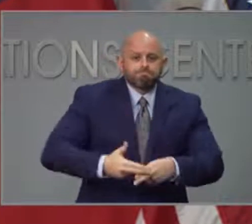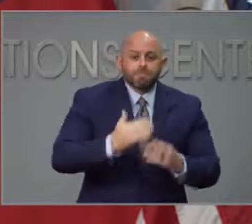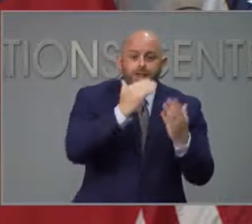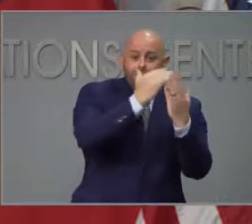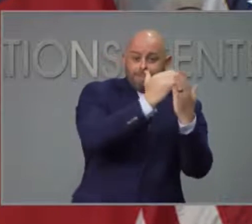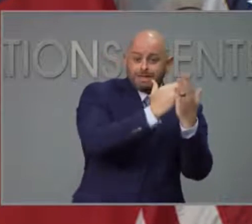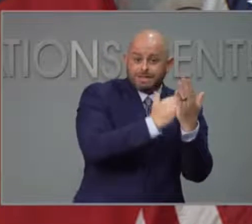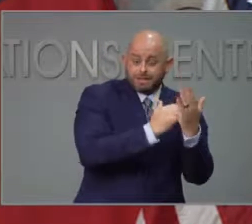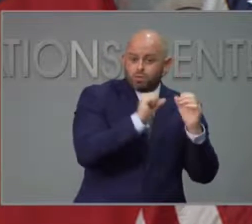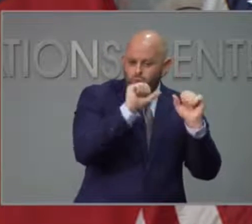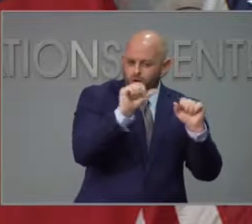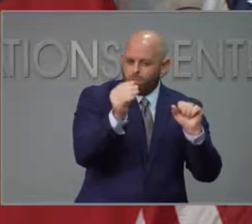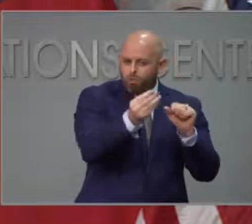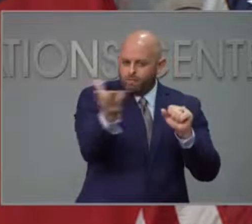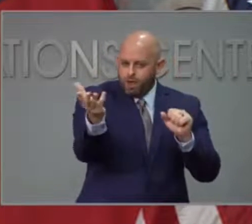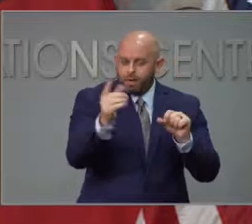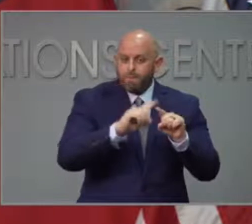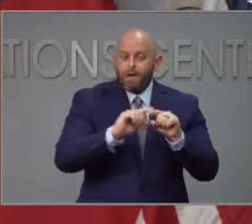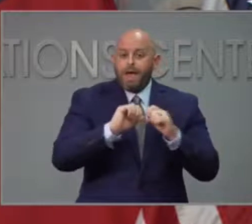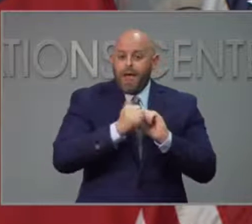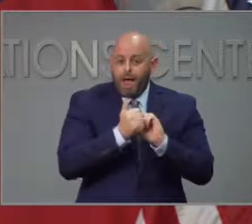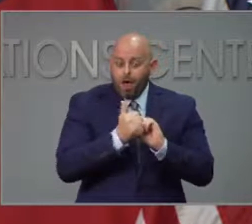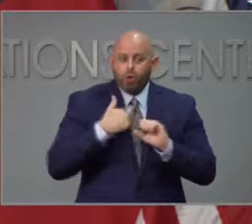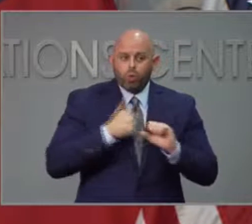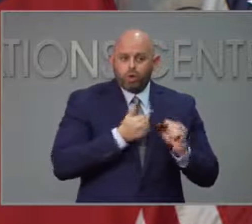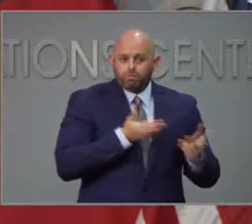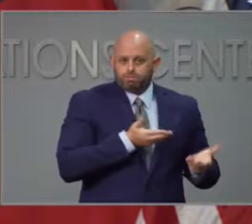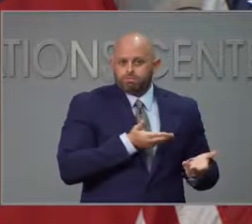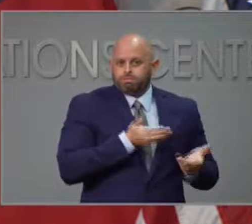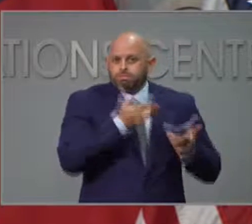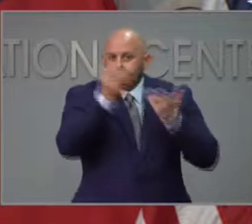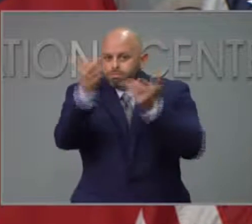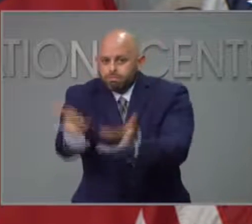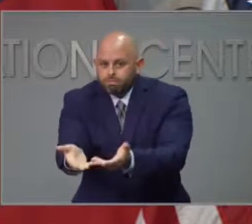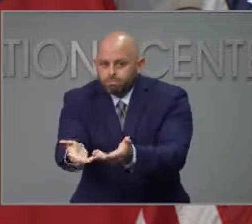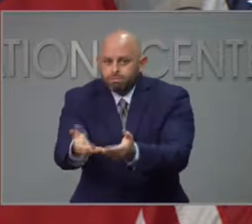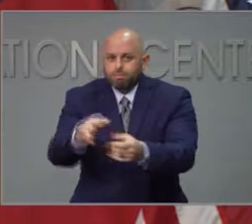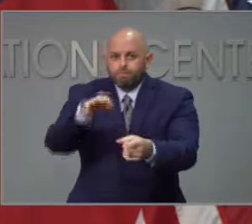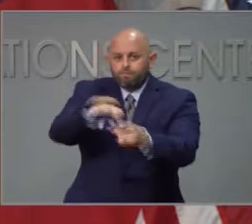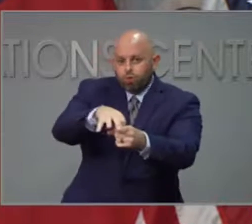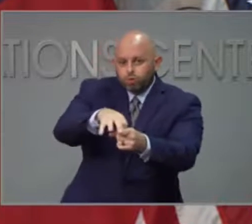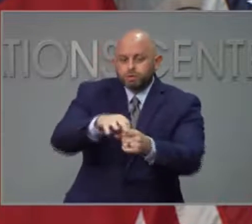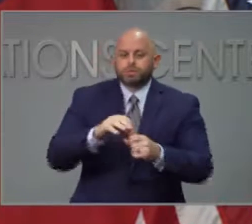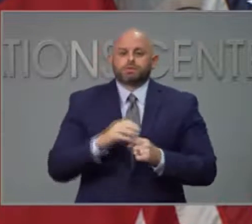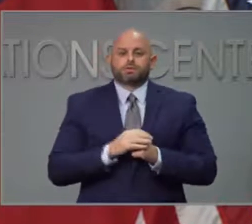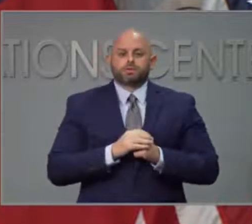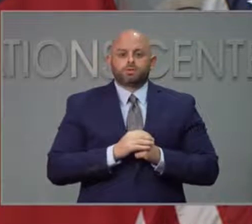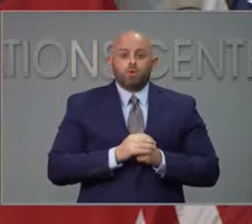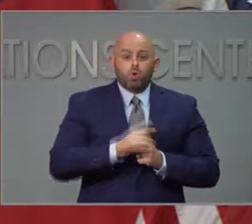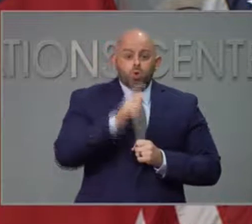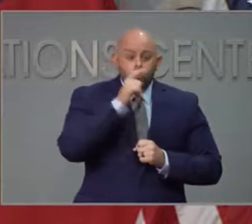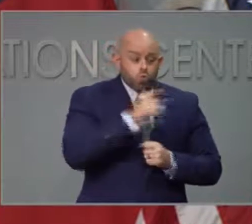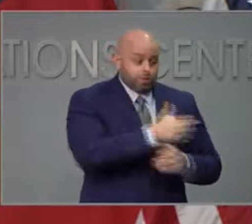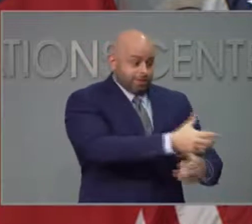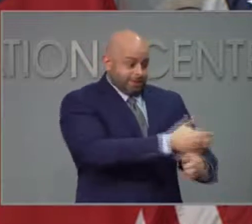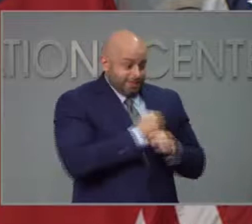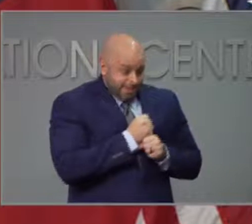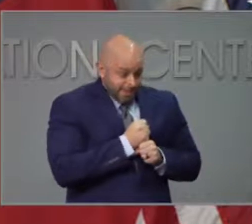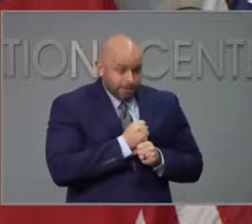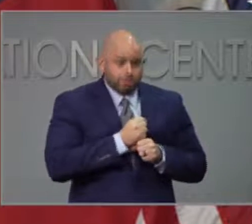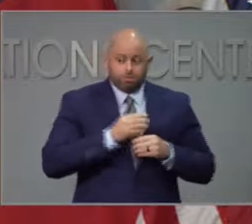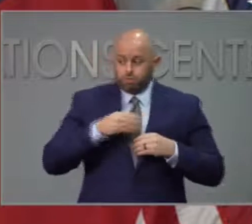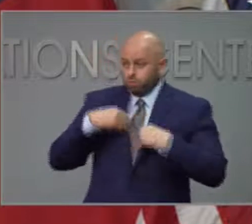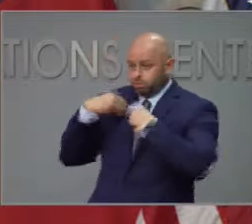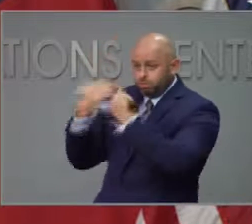But the process of how we transport ballots and the process for chain of custody in North Carolina is well